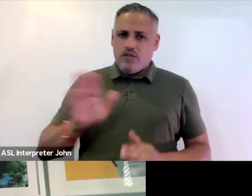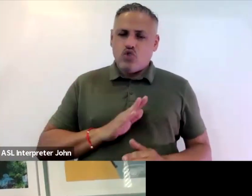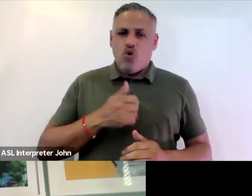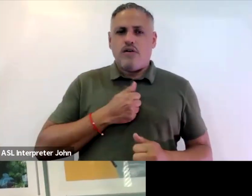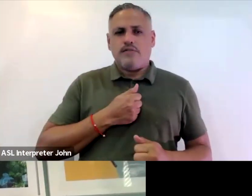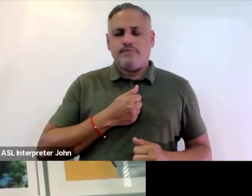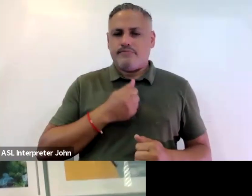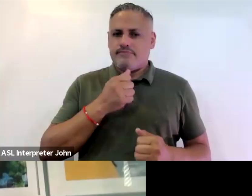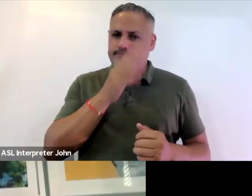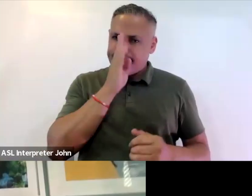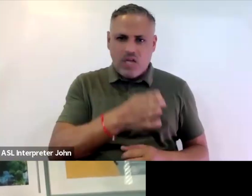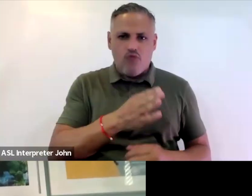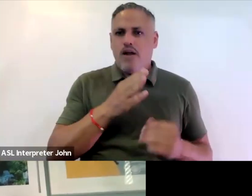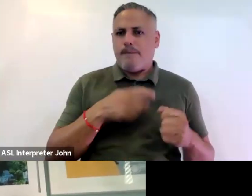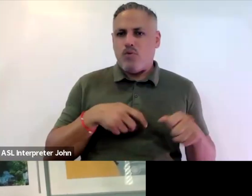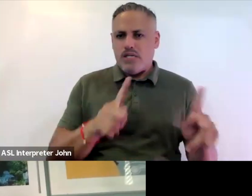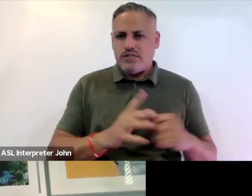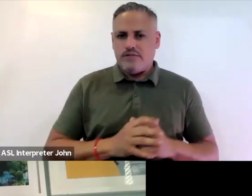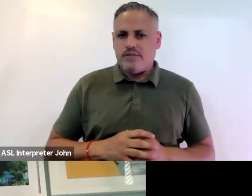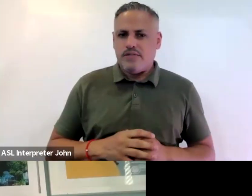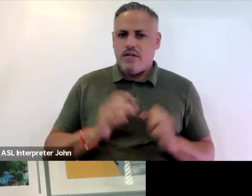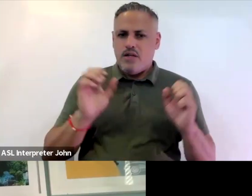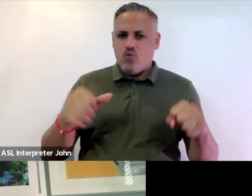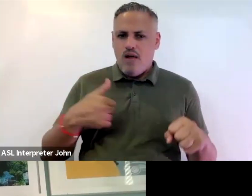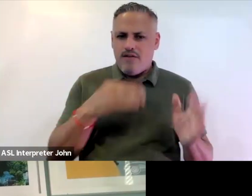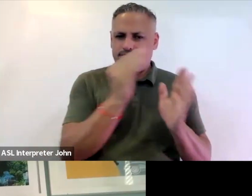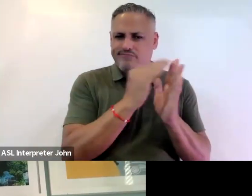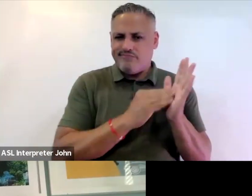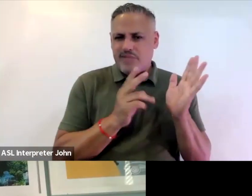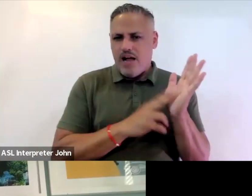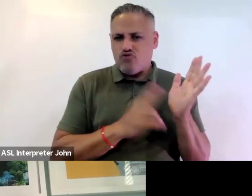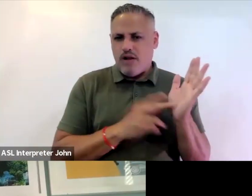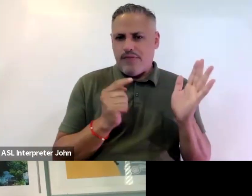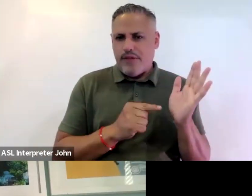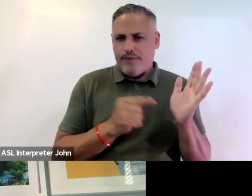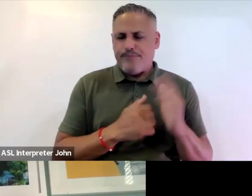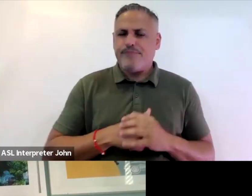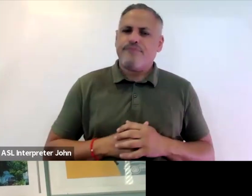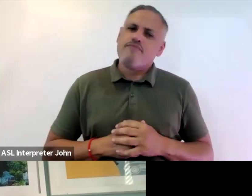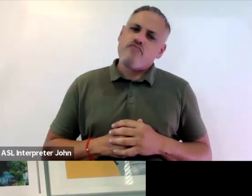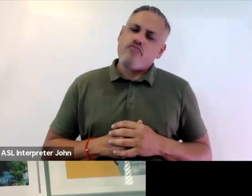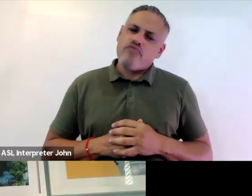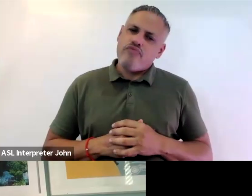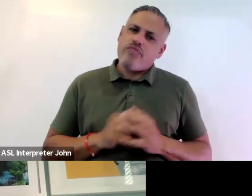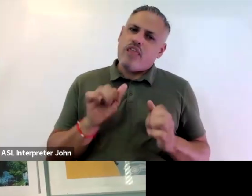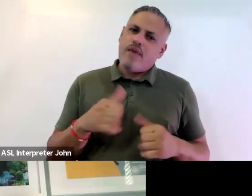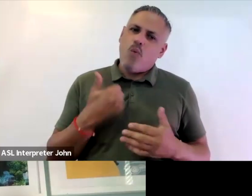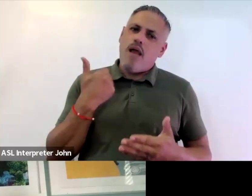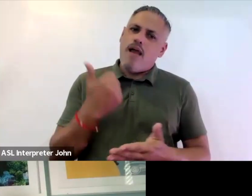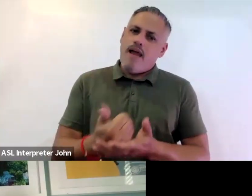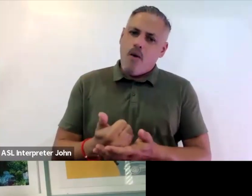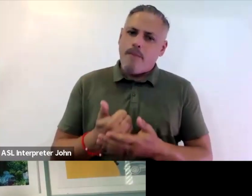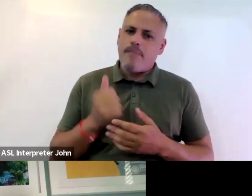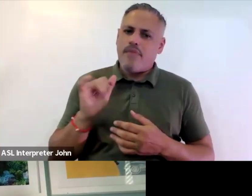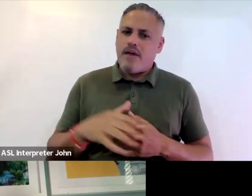permission. So you can have that within your contract. And that will kind of help assert